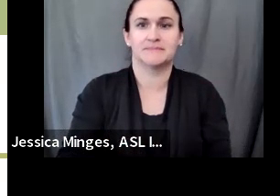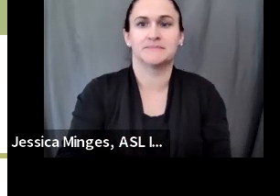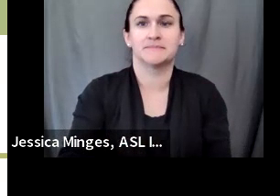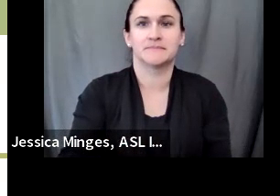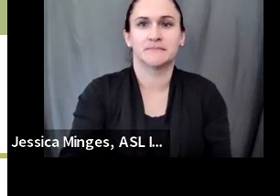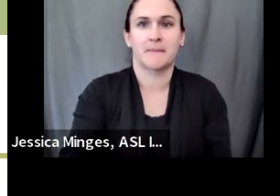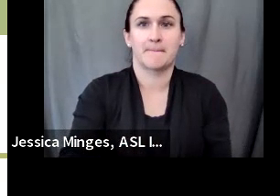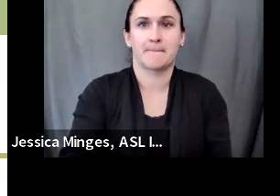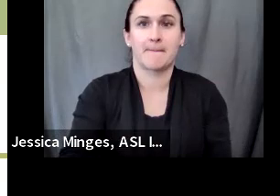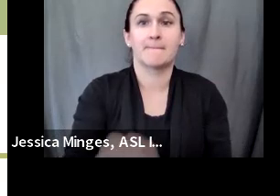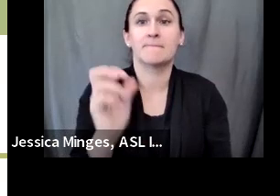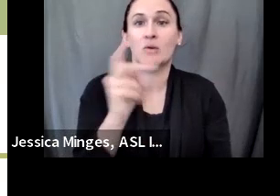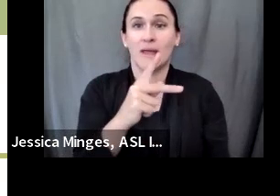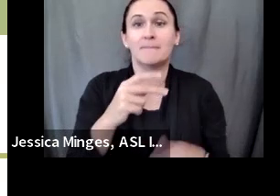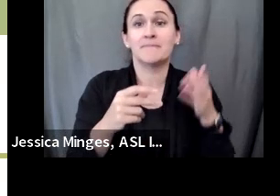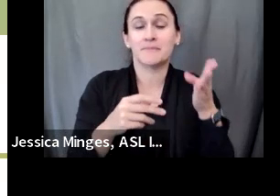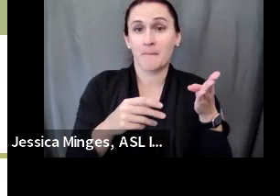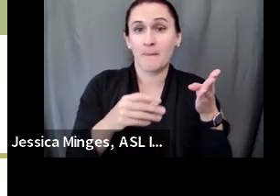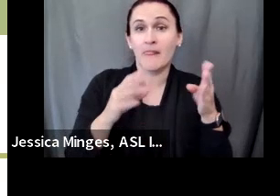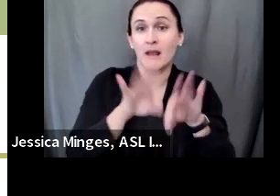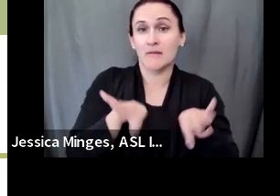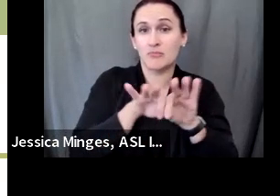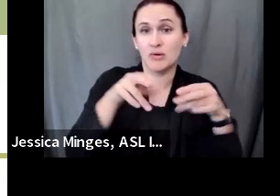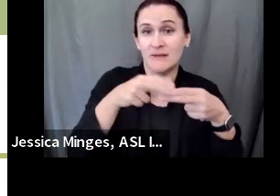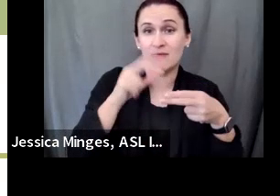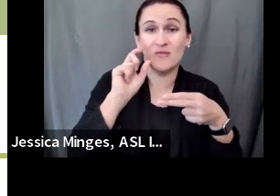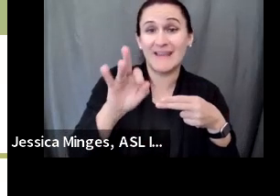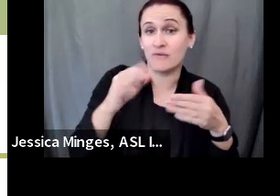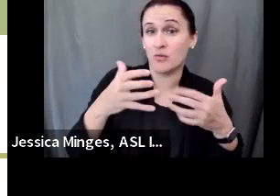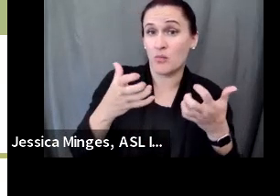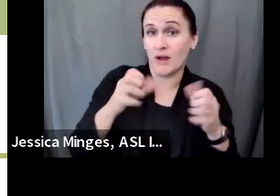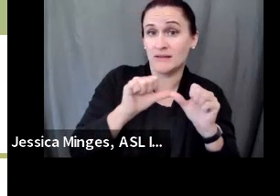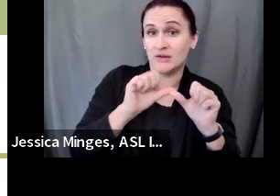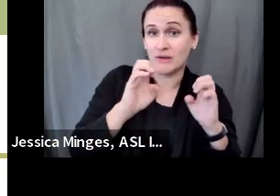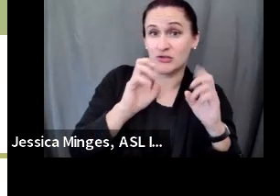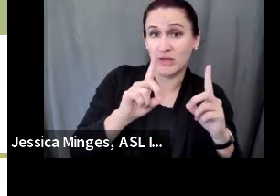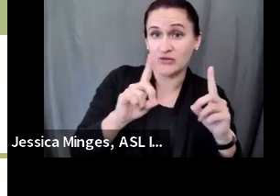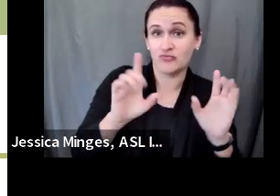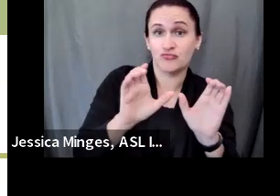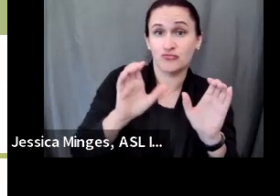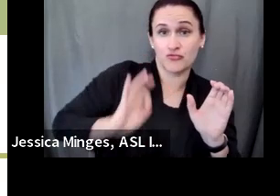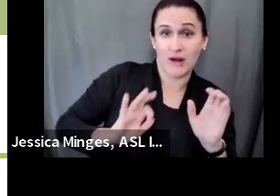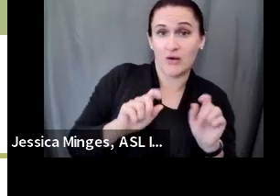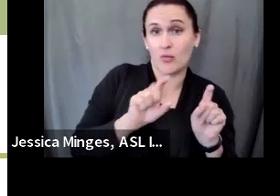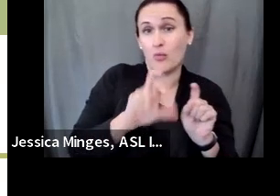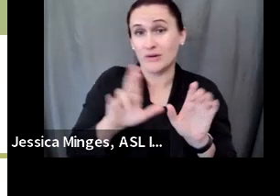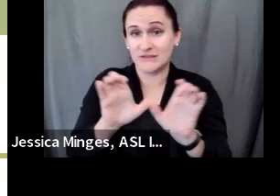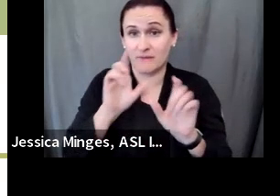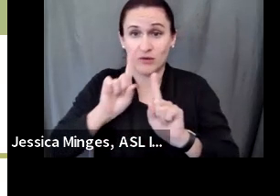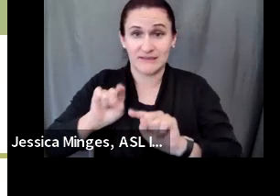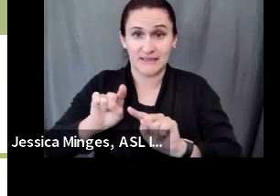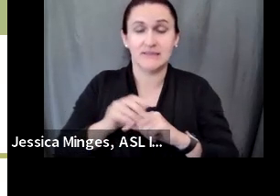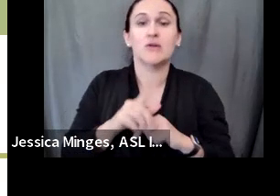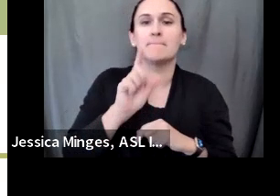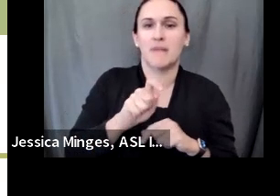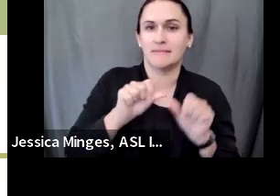Okay, here are the important slides for anyone wanting continuing education credit or certificates of attendance. You must be